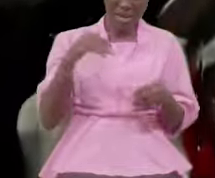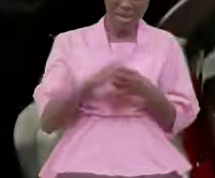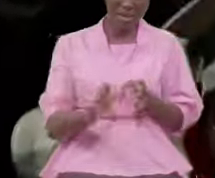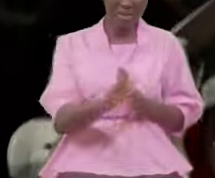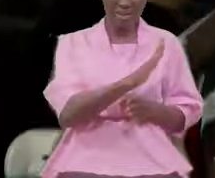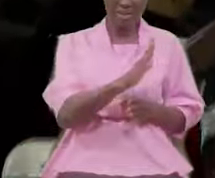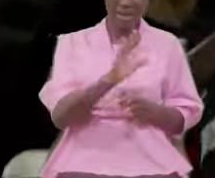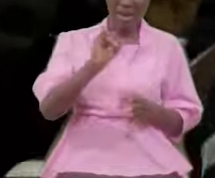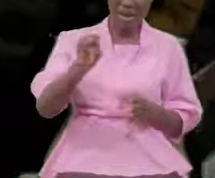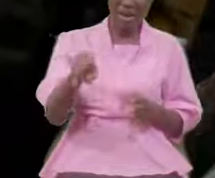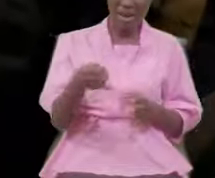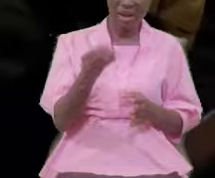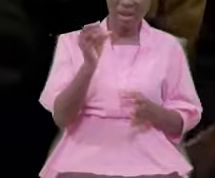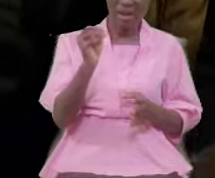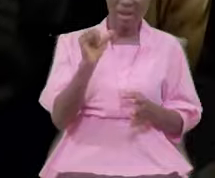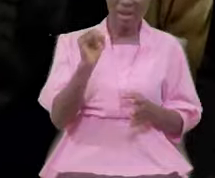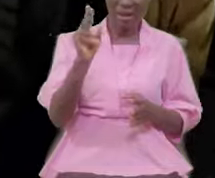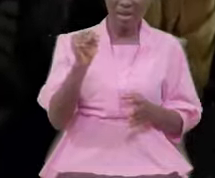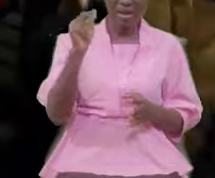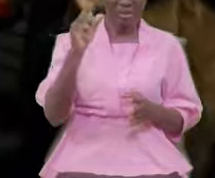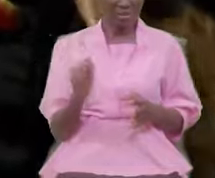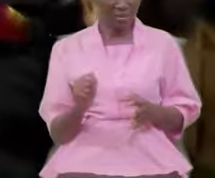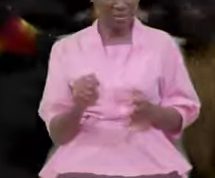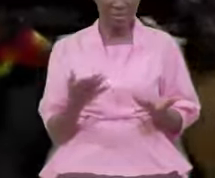joints mga arthritis ng